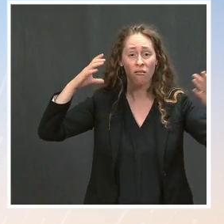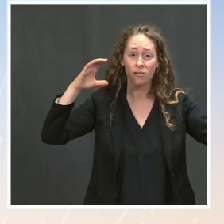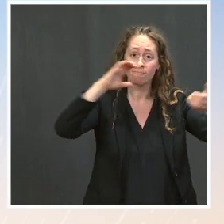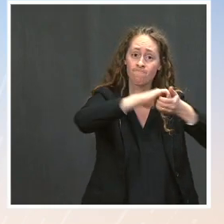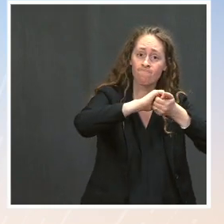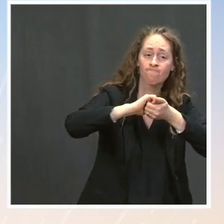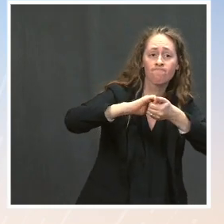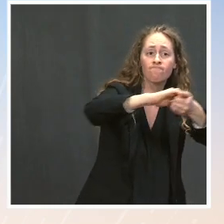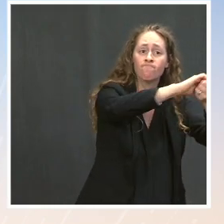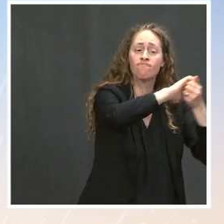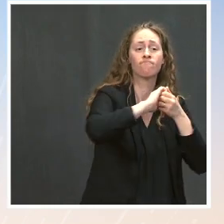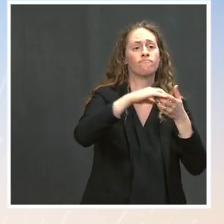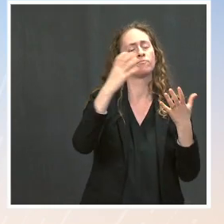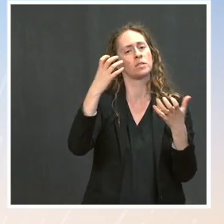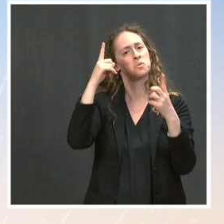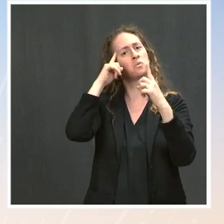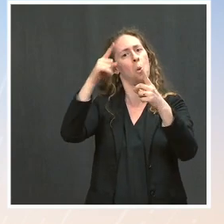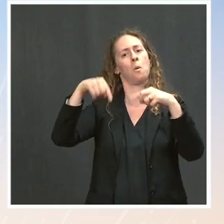that he has.